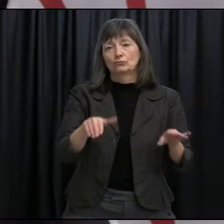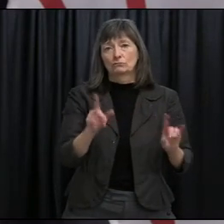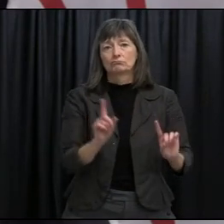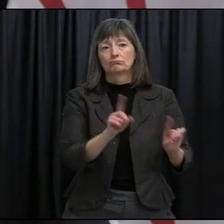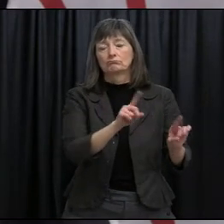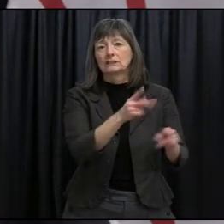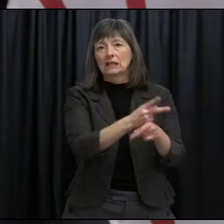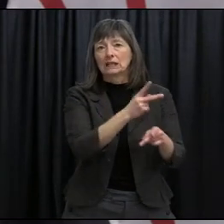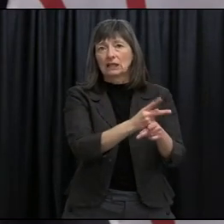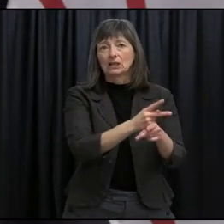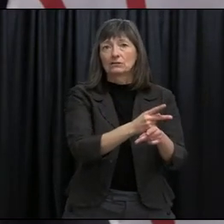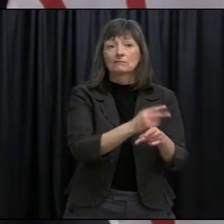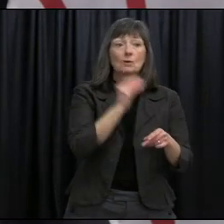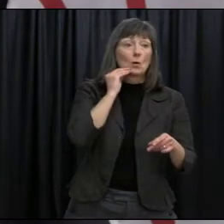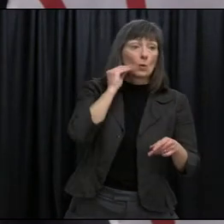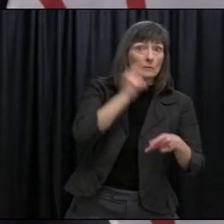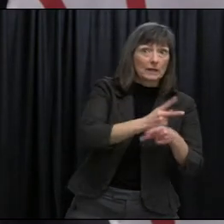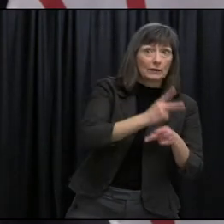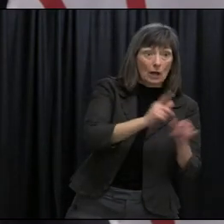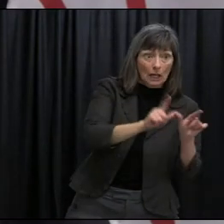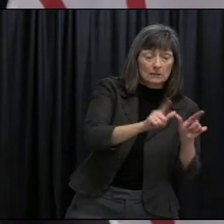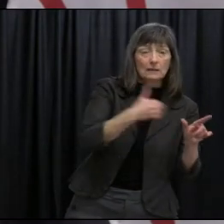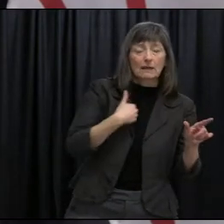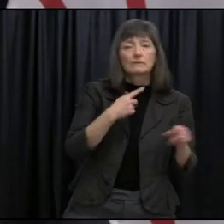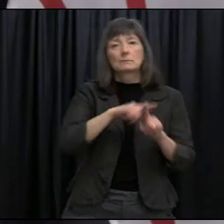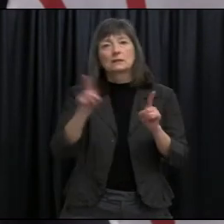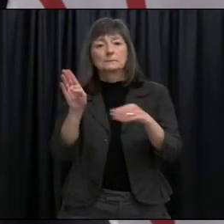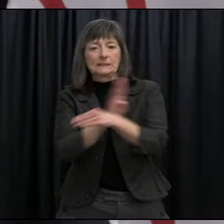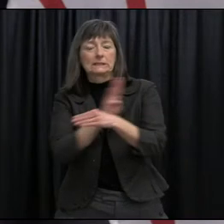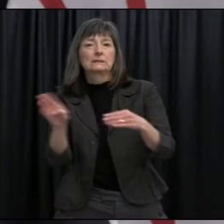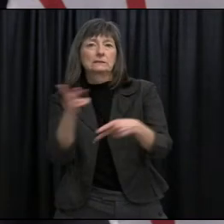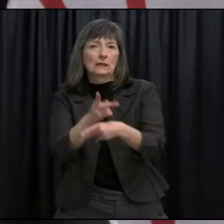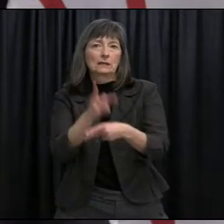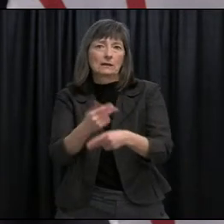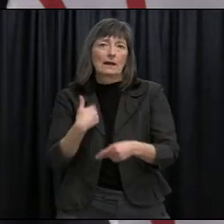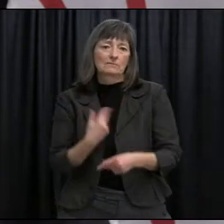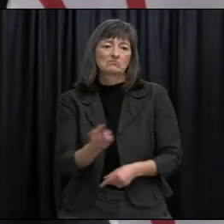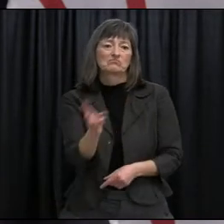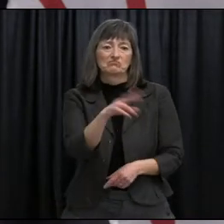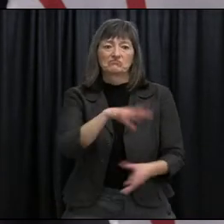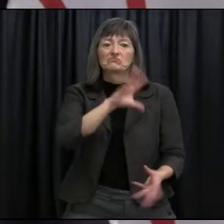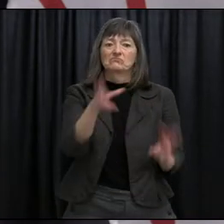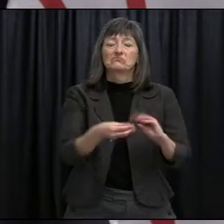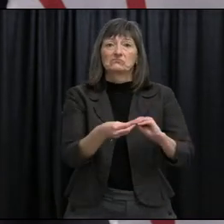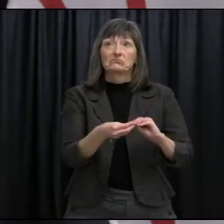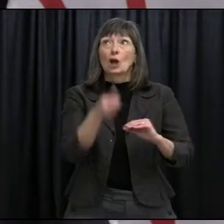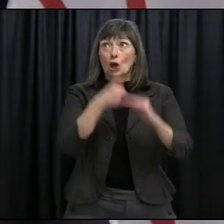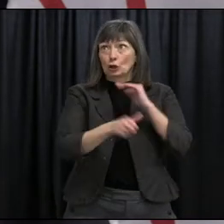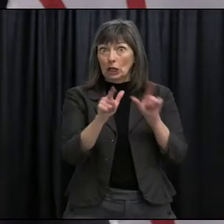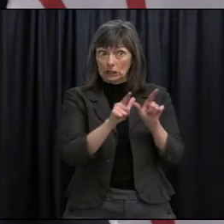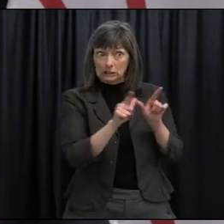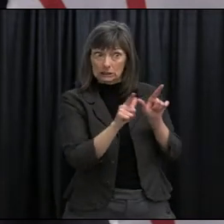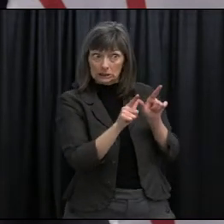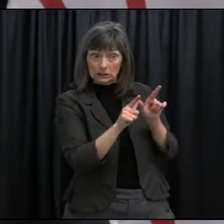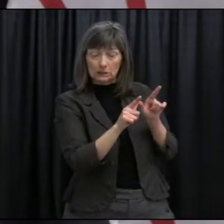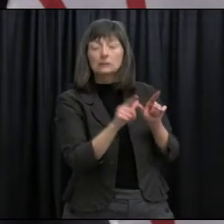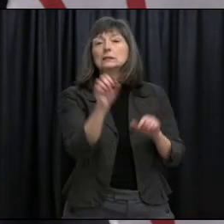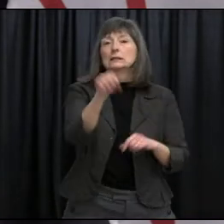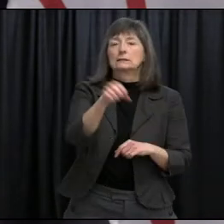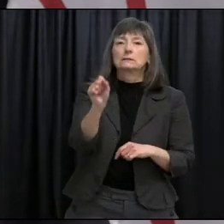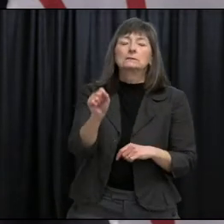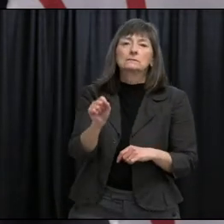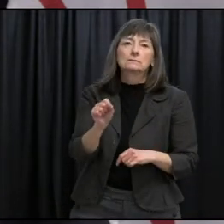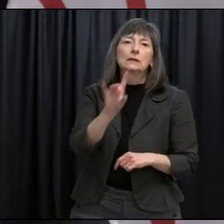and family childcare services centers. Okay, 8,000 under the regulated program. Okay.